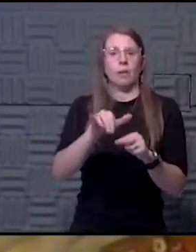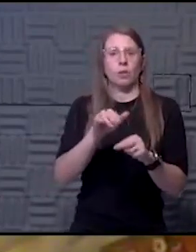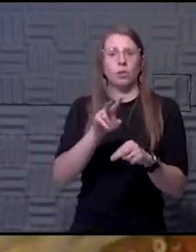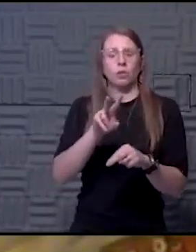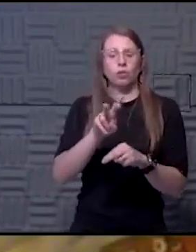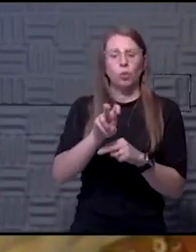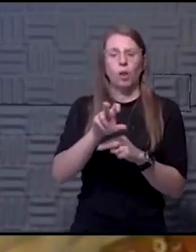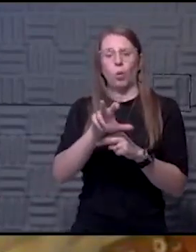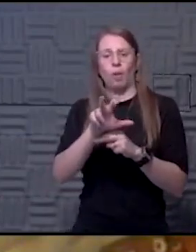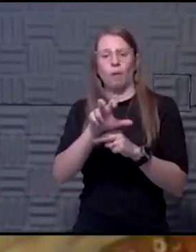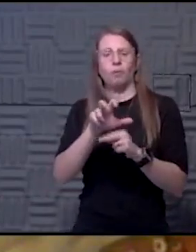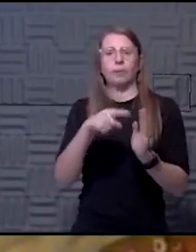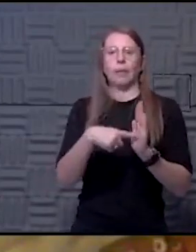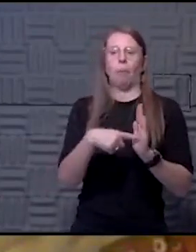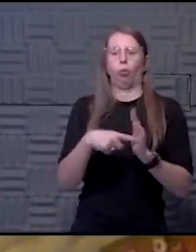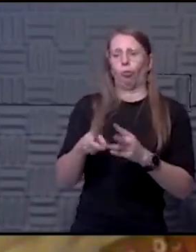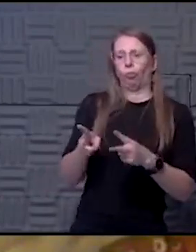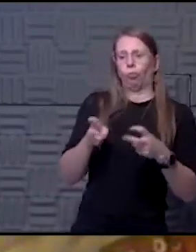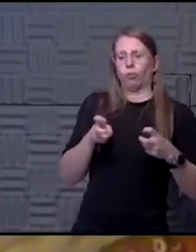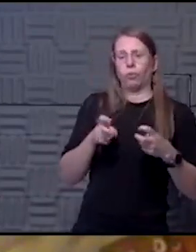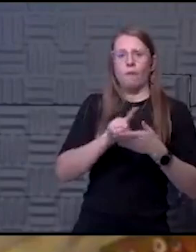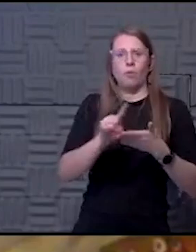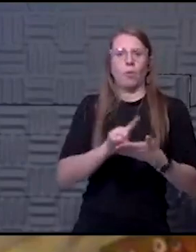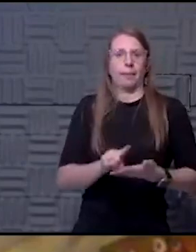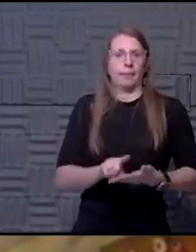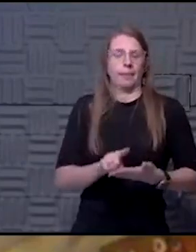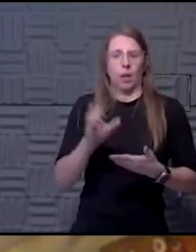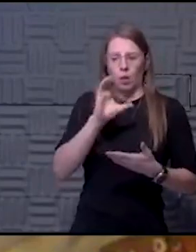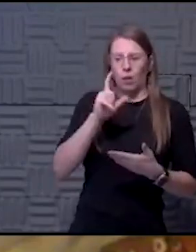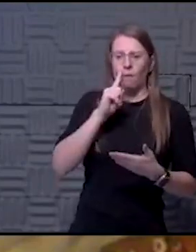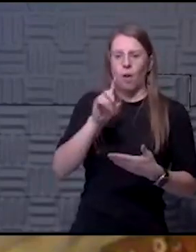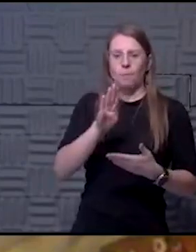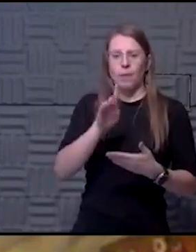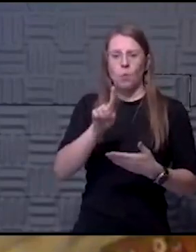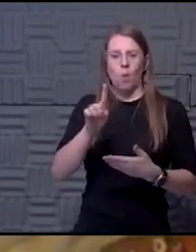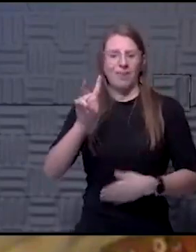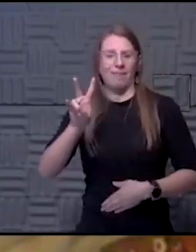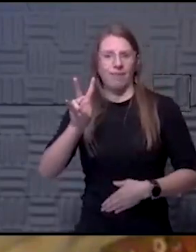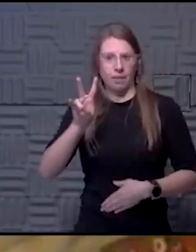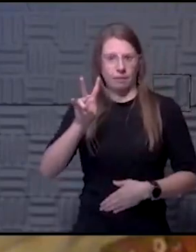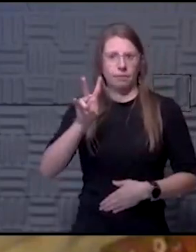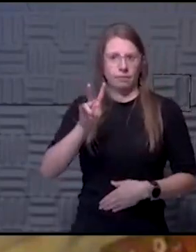300 samples a week, looking for the B117